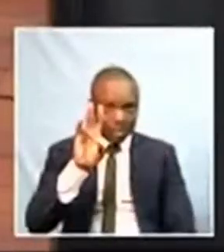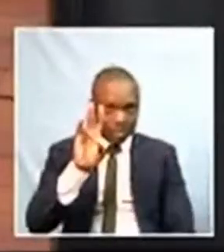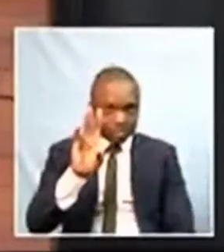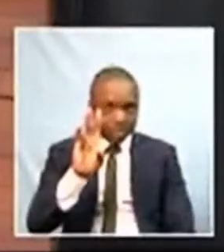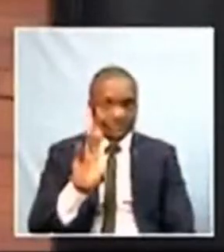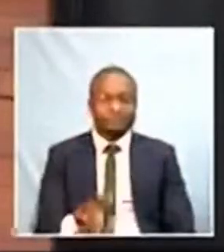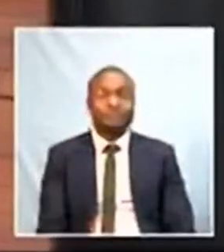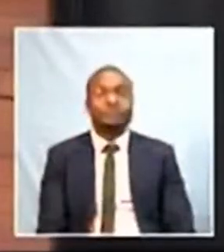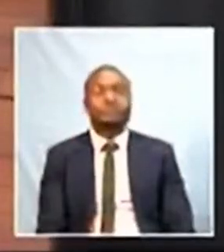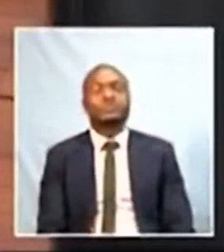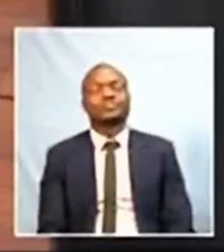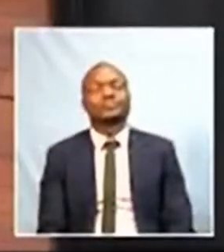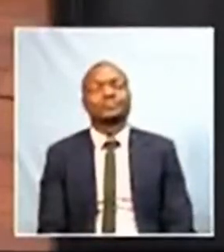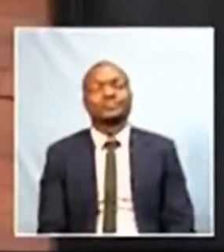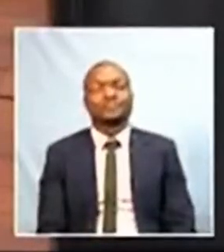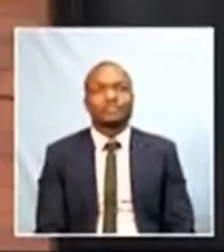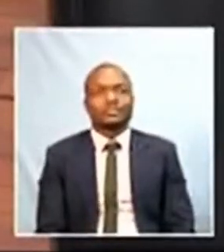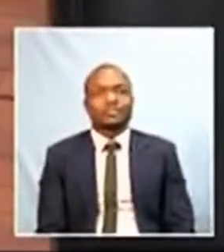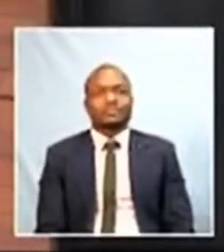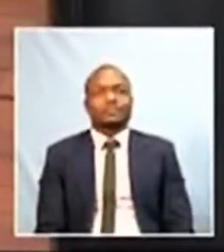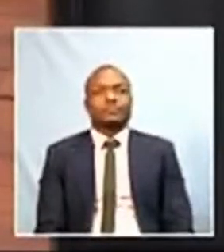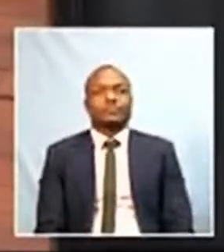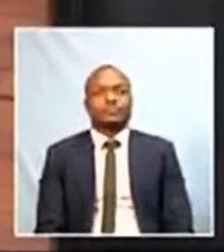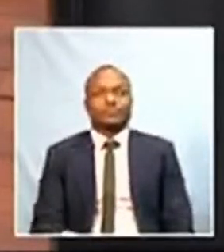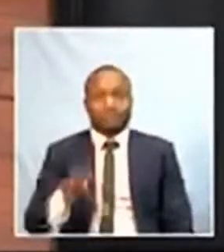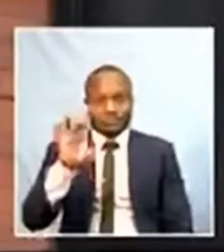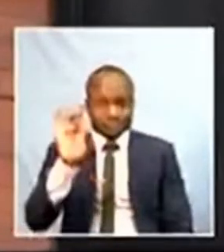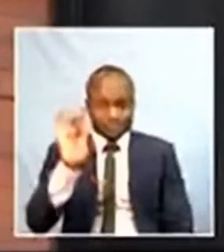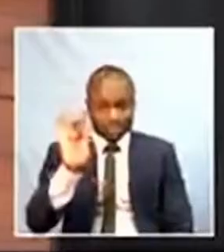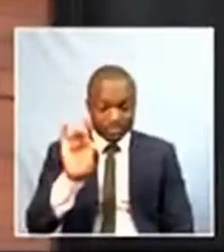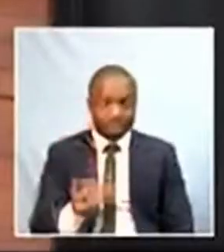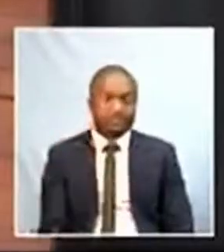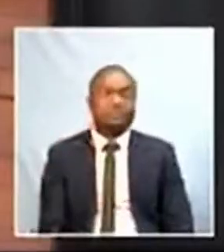7, let us go to page 7, 8,